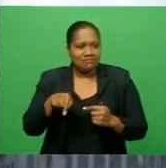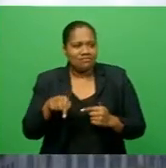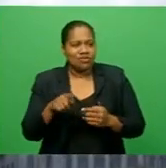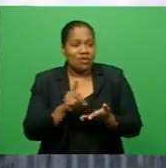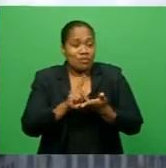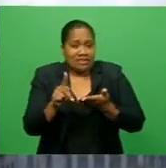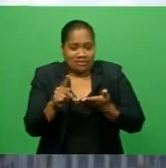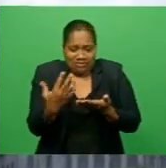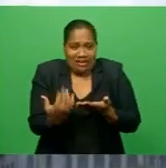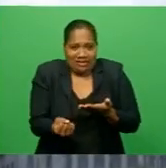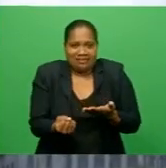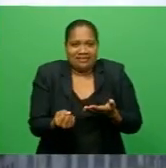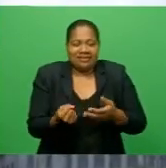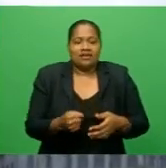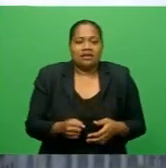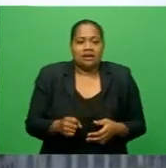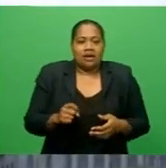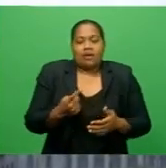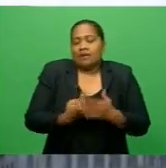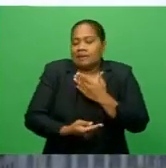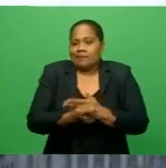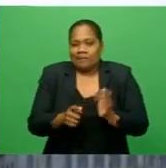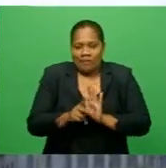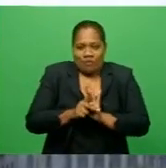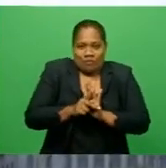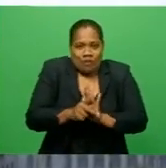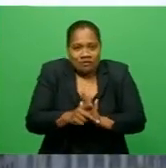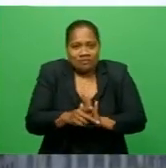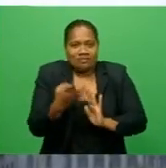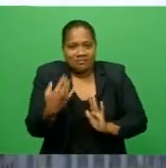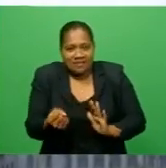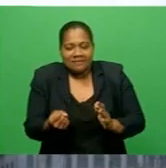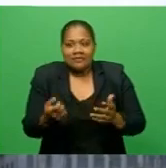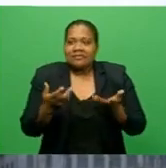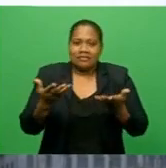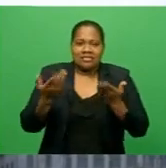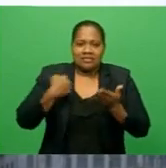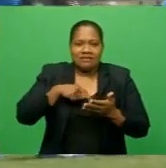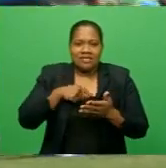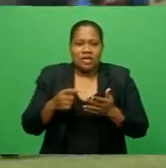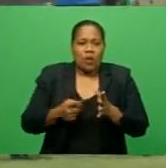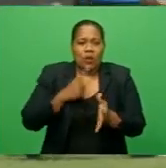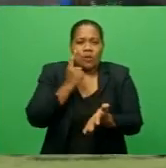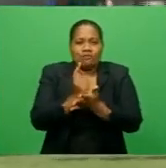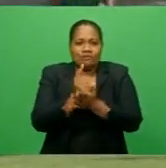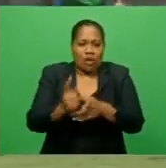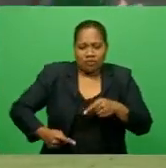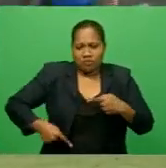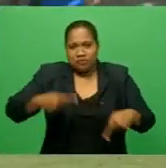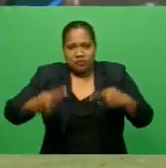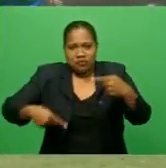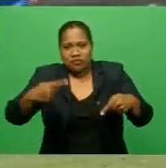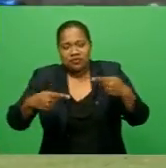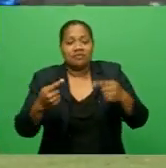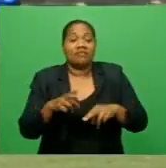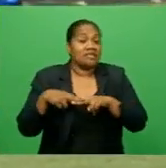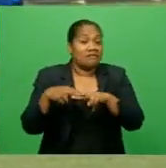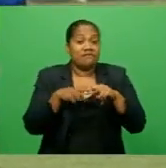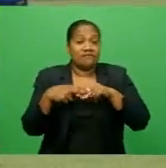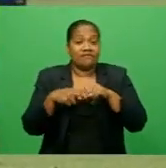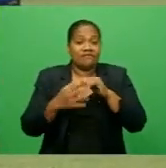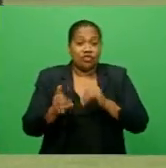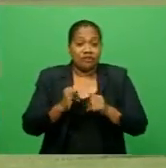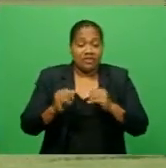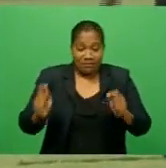have. They give us pressure and they give us a lot of competition. The Fiji Beta Wariki Sevens tournament